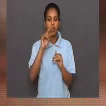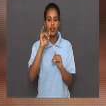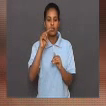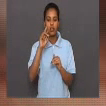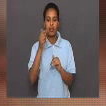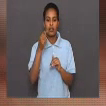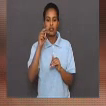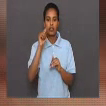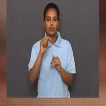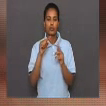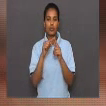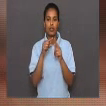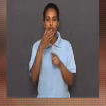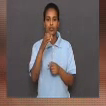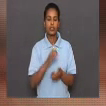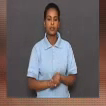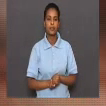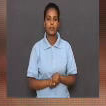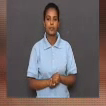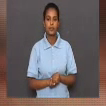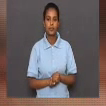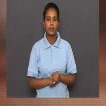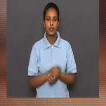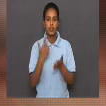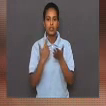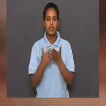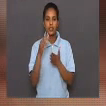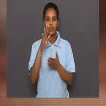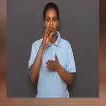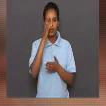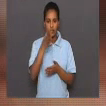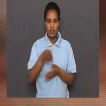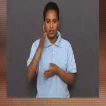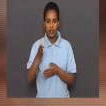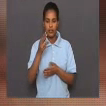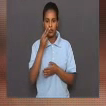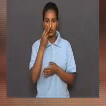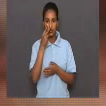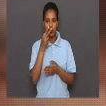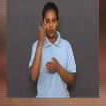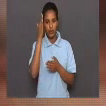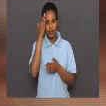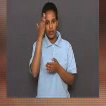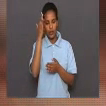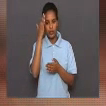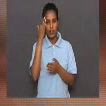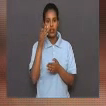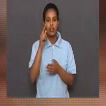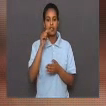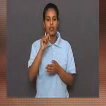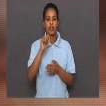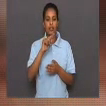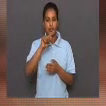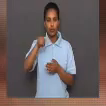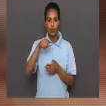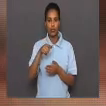been added to a solution. These graphs are known as titration curves.